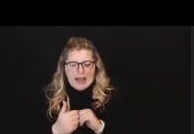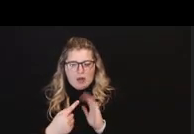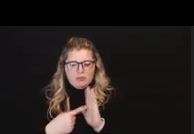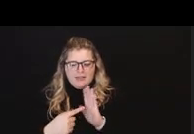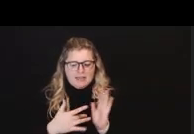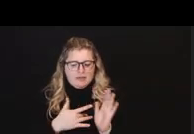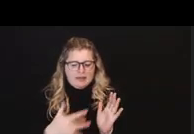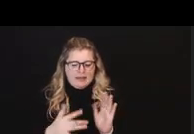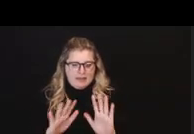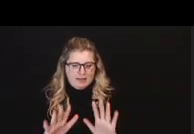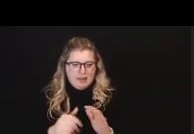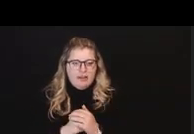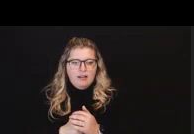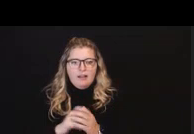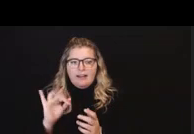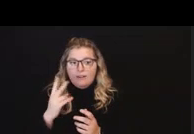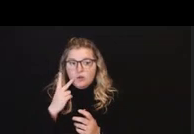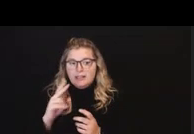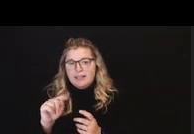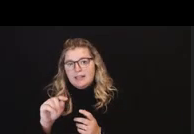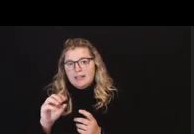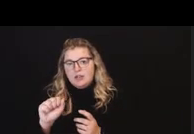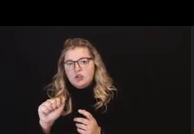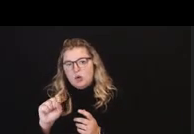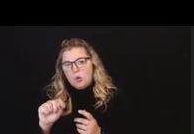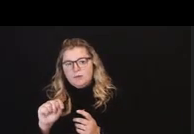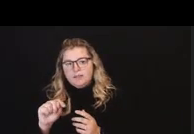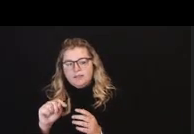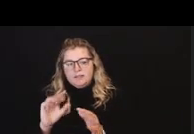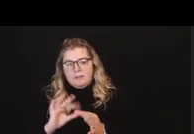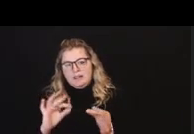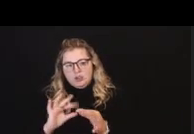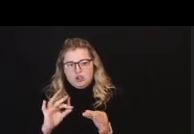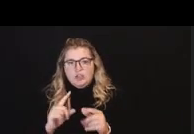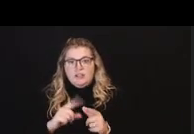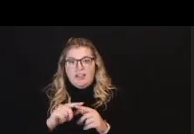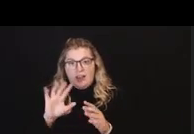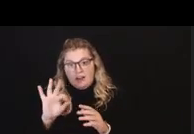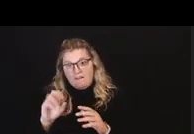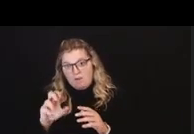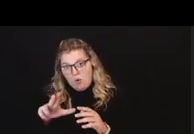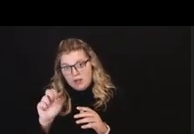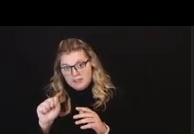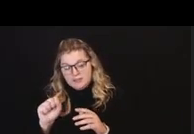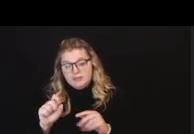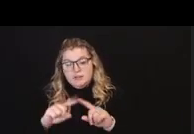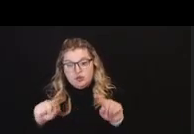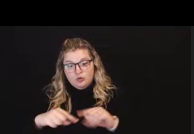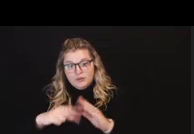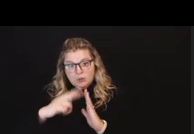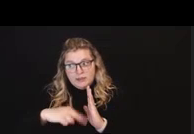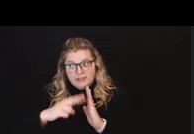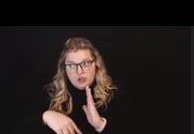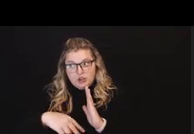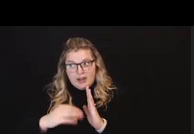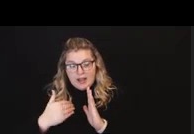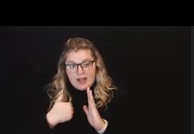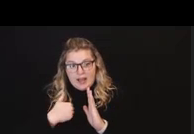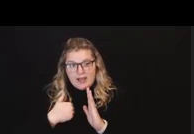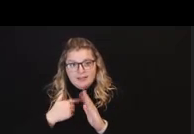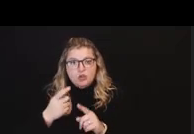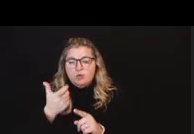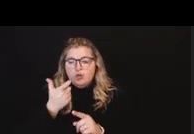So if you have, say, this toast message and you set focus to that thing, and so that a screen reader reads it when it appears, well, you just pulled where they were,